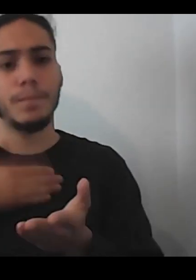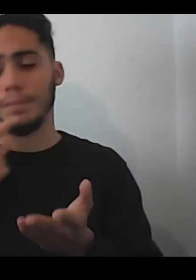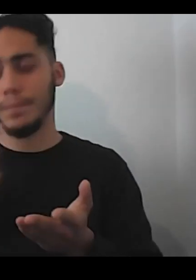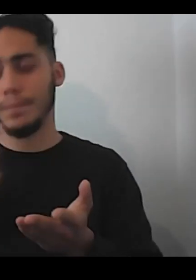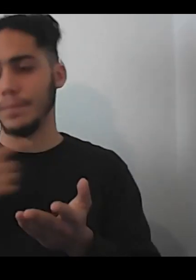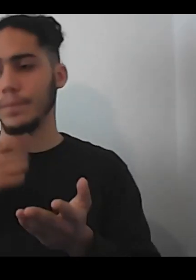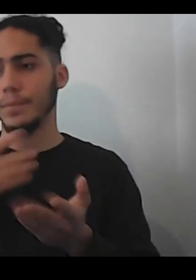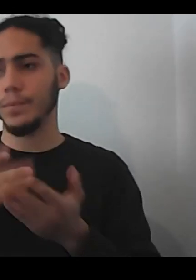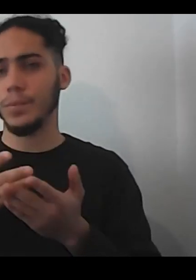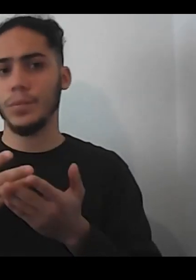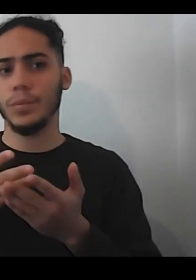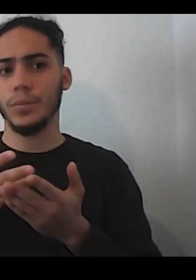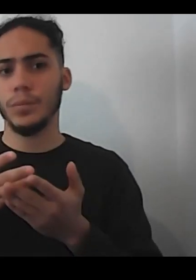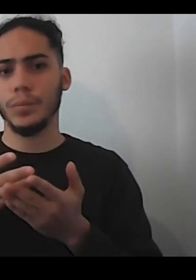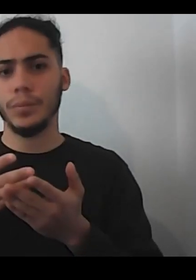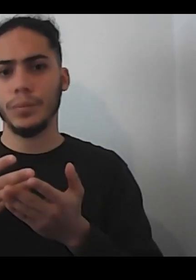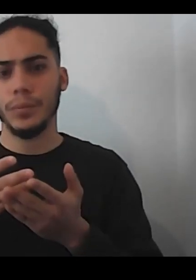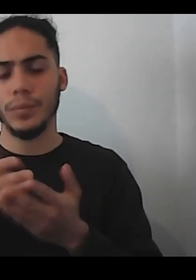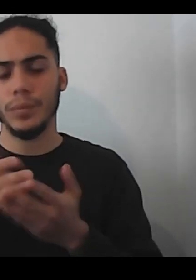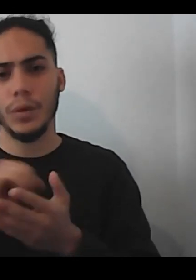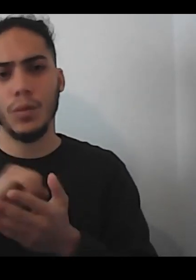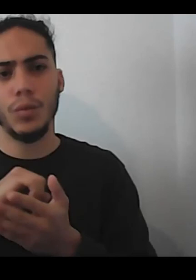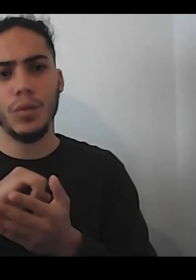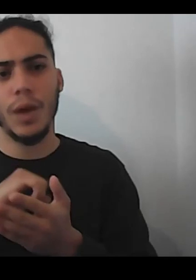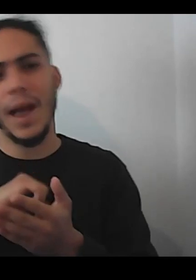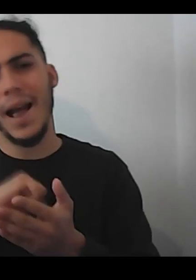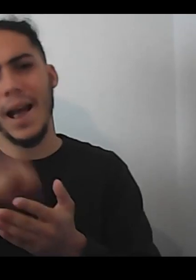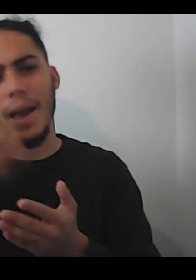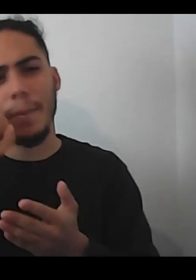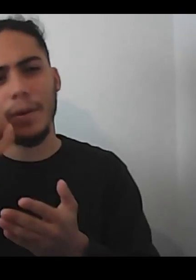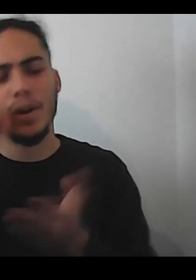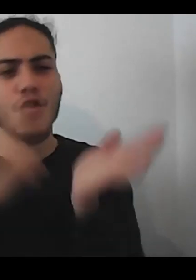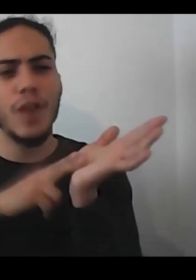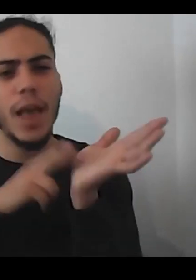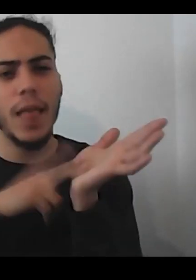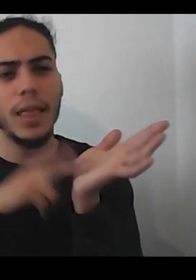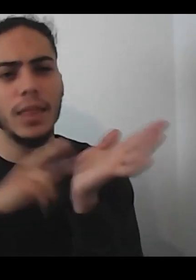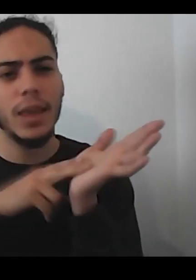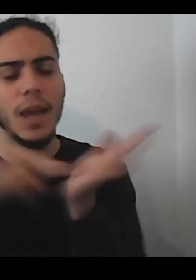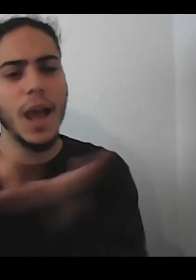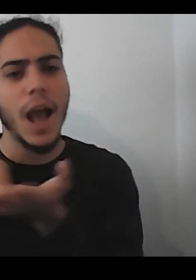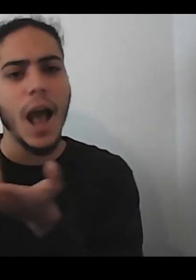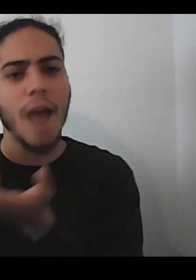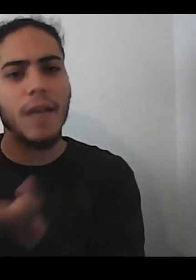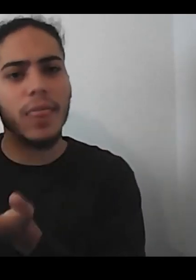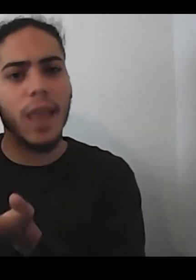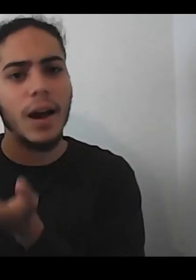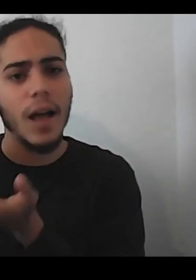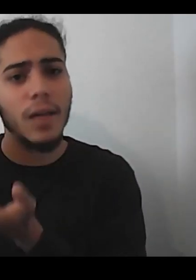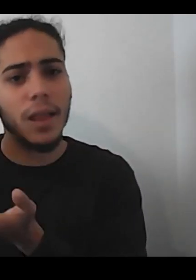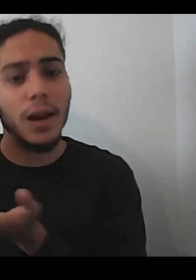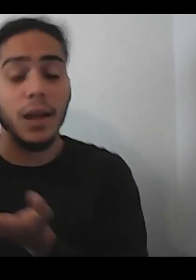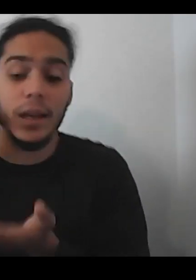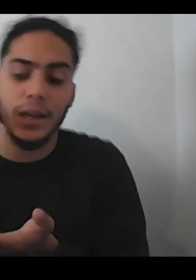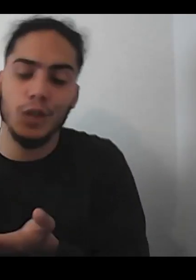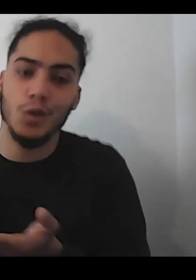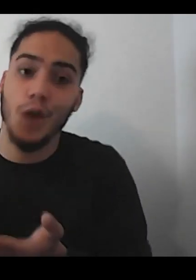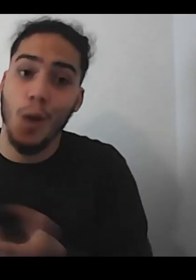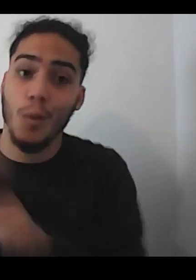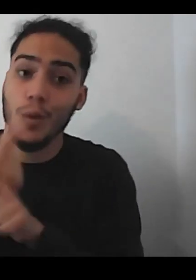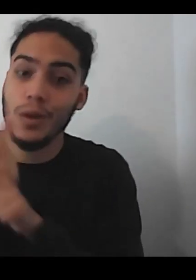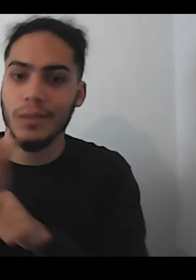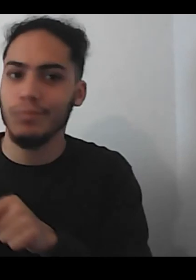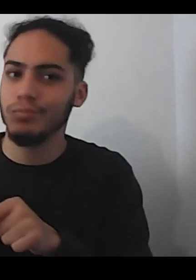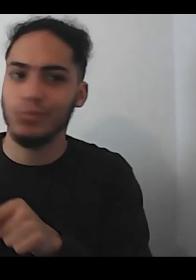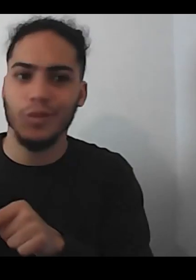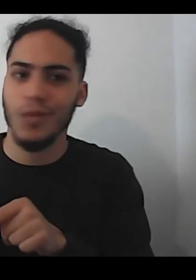high-dimensional hyper-reality avatars. This is some work that will not be available during